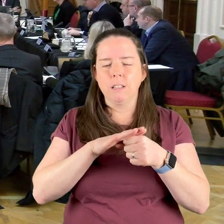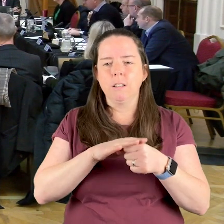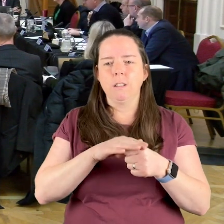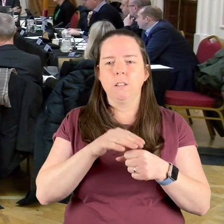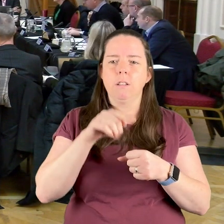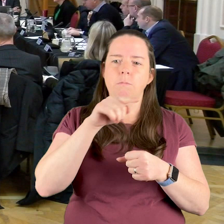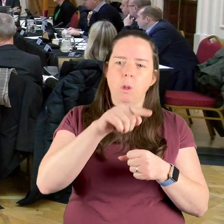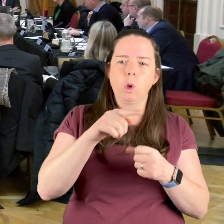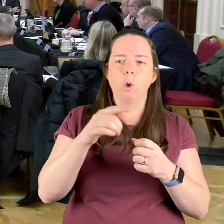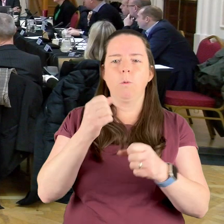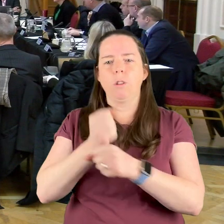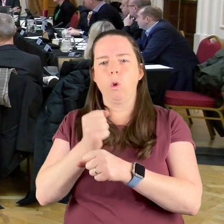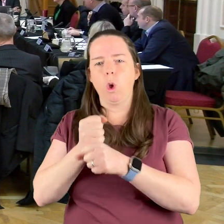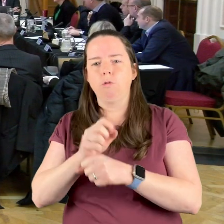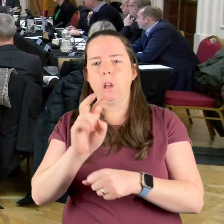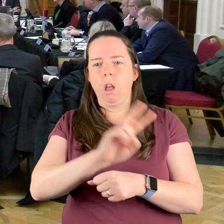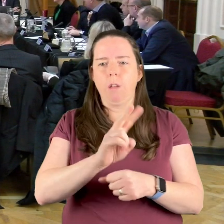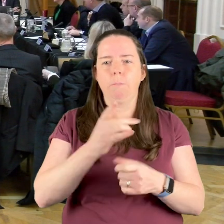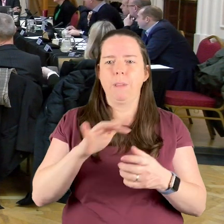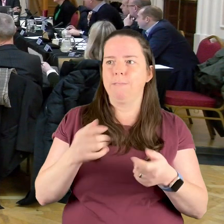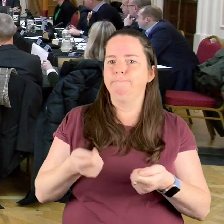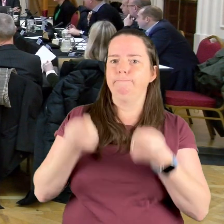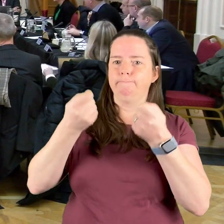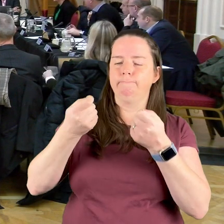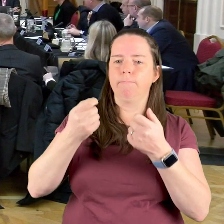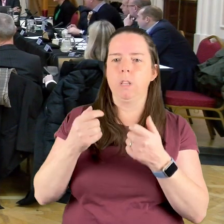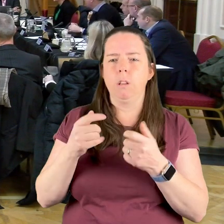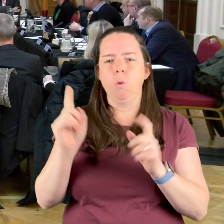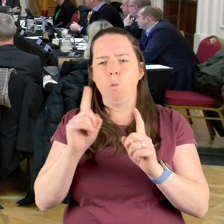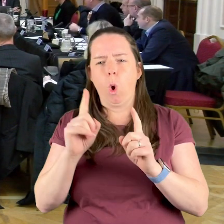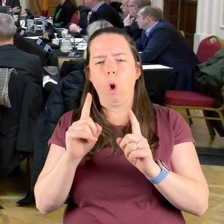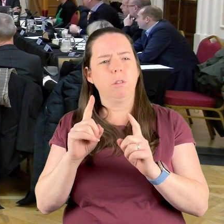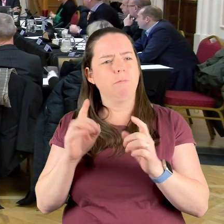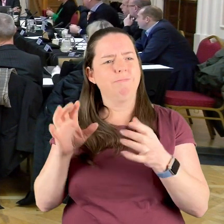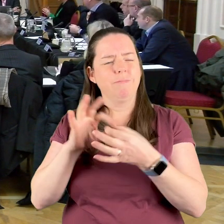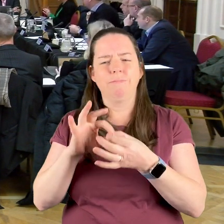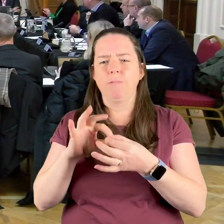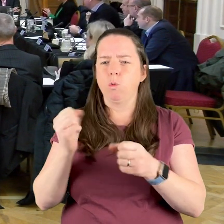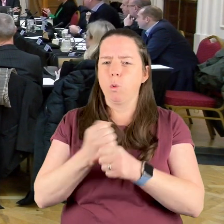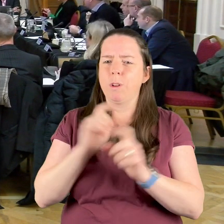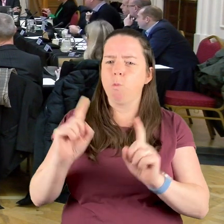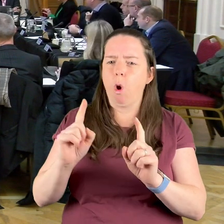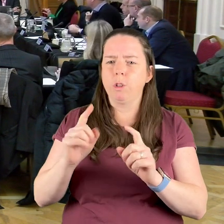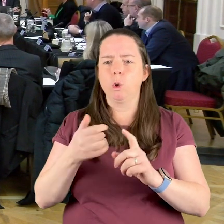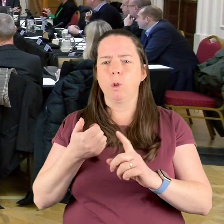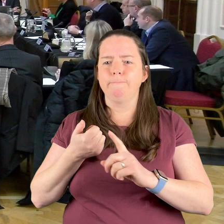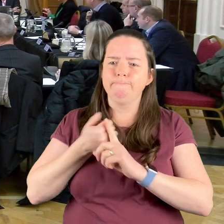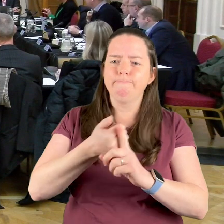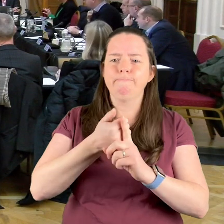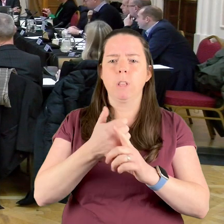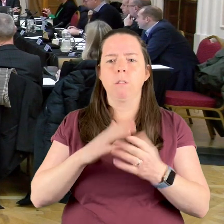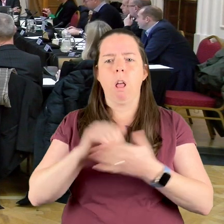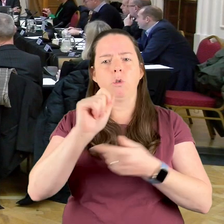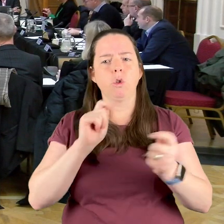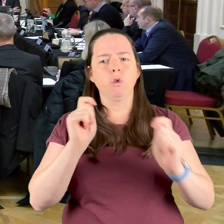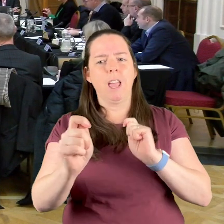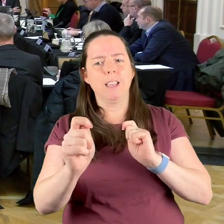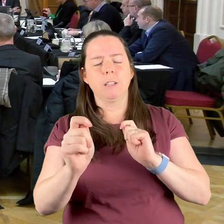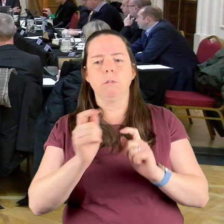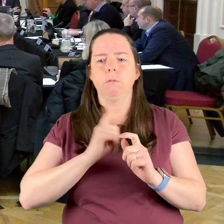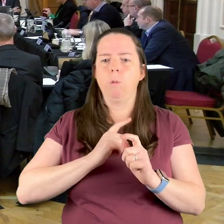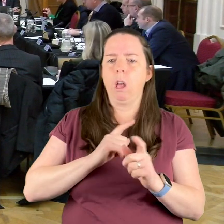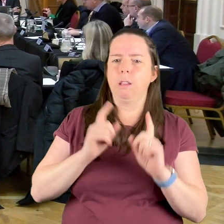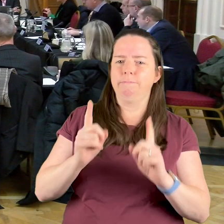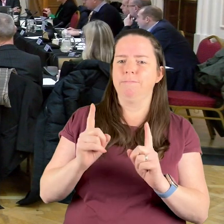particular areas that both you and Gloria have highlighted around what are we doing to drive the culture change, because that is